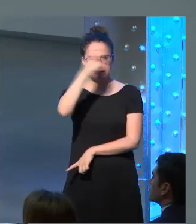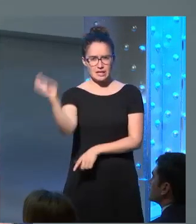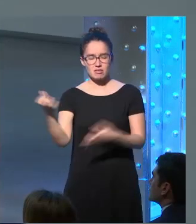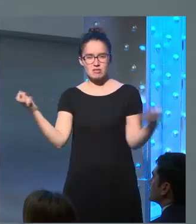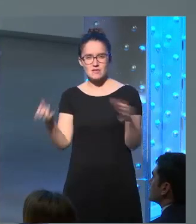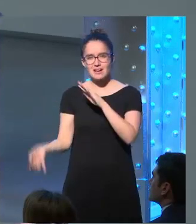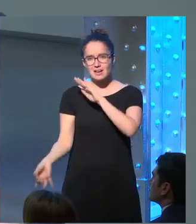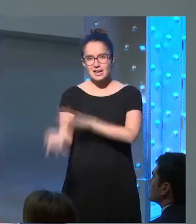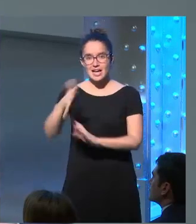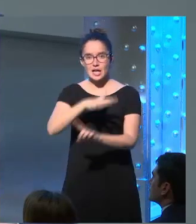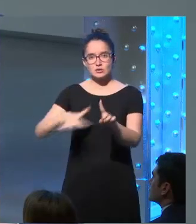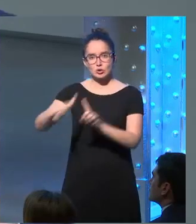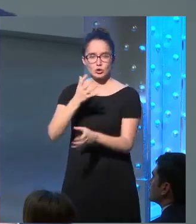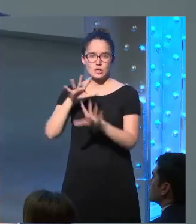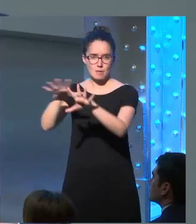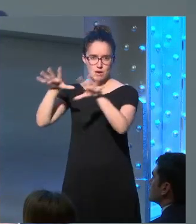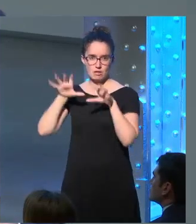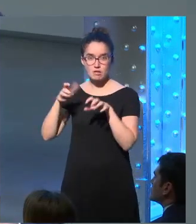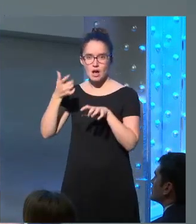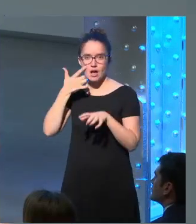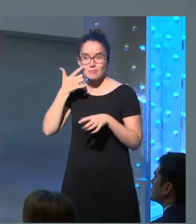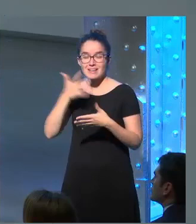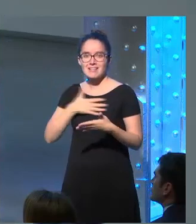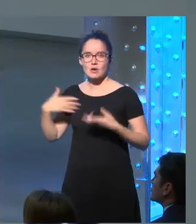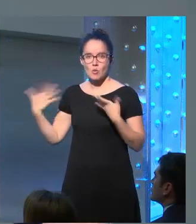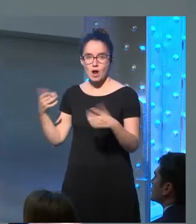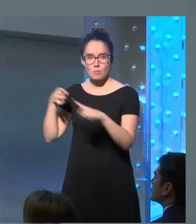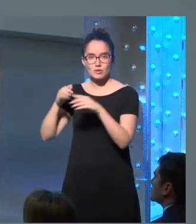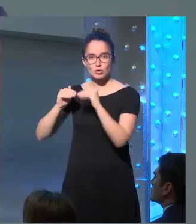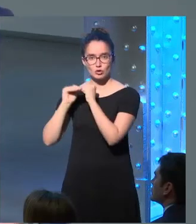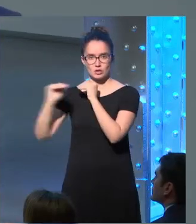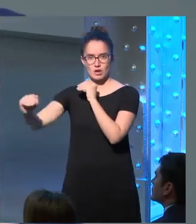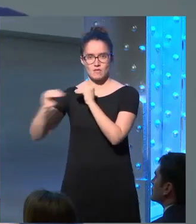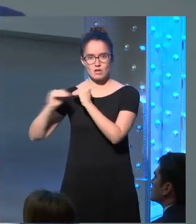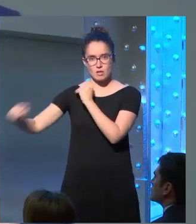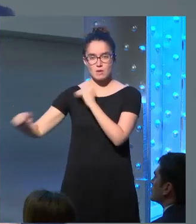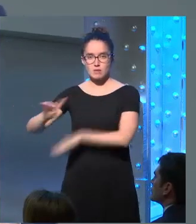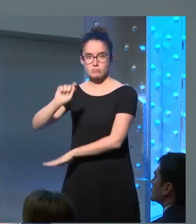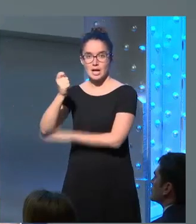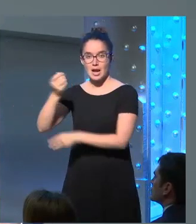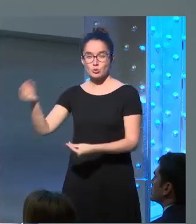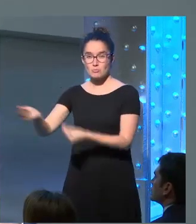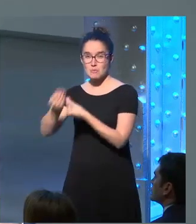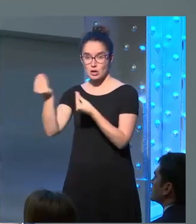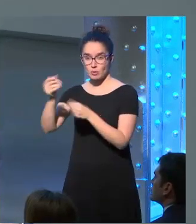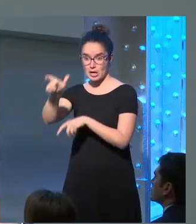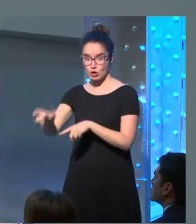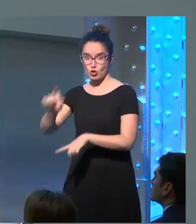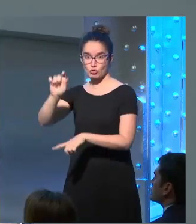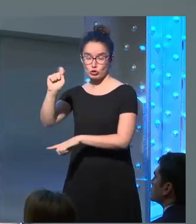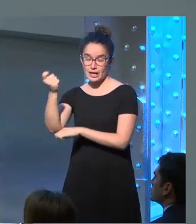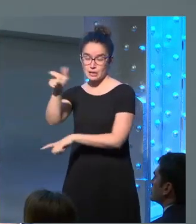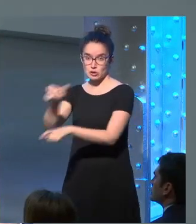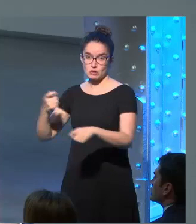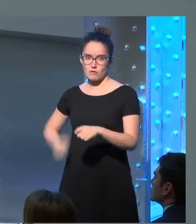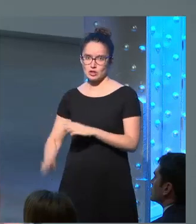time thousands of companies will have to design learning and what learning environments they want to have in order to be sustainable, to attract the best